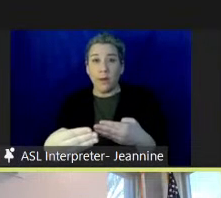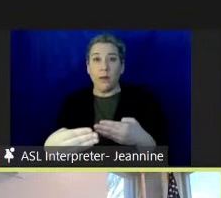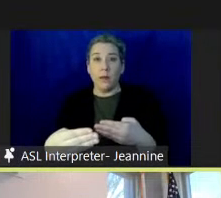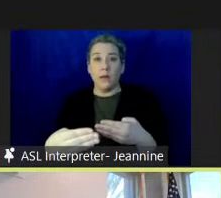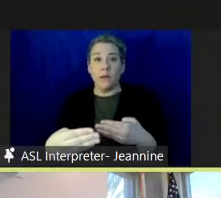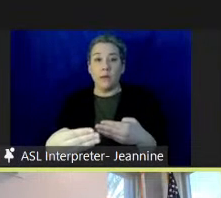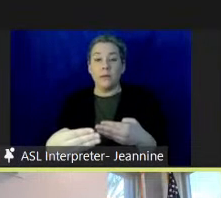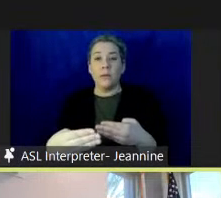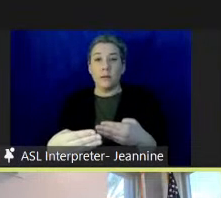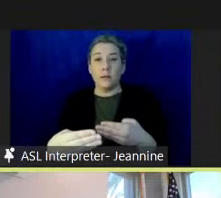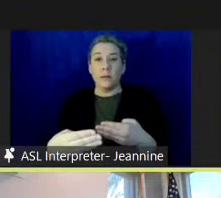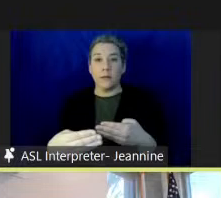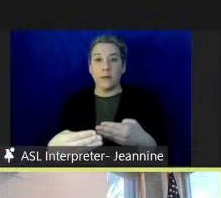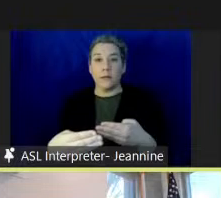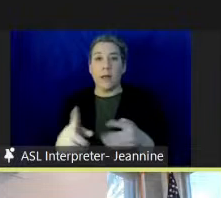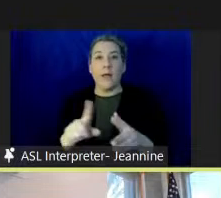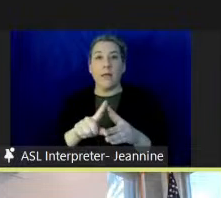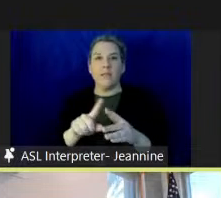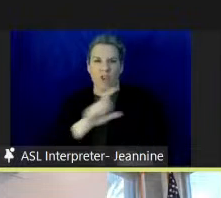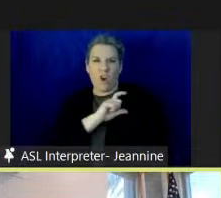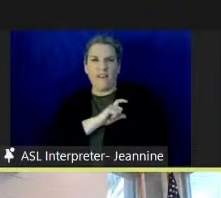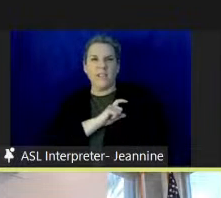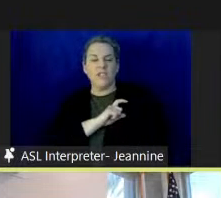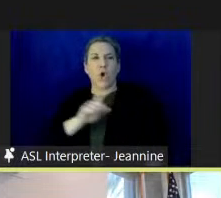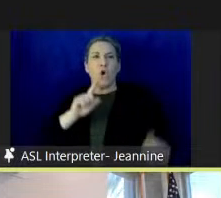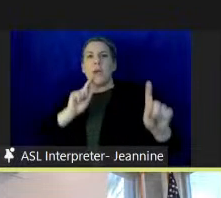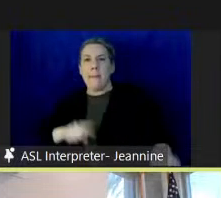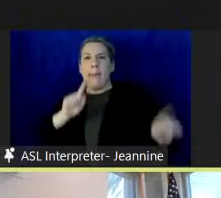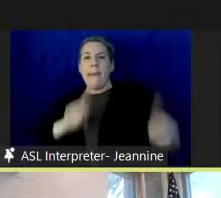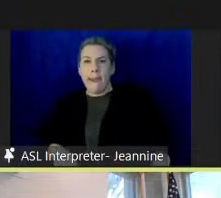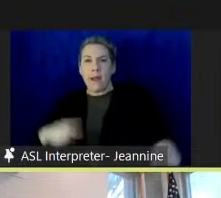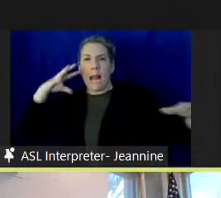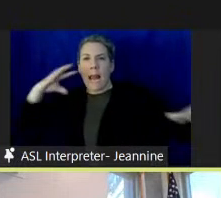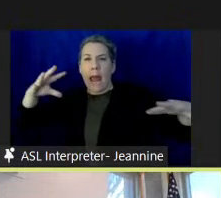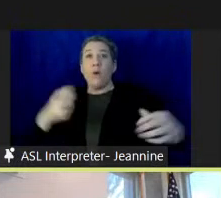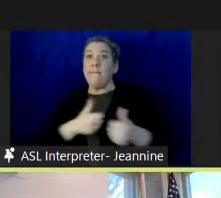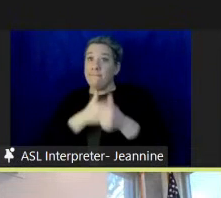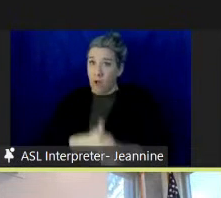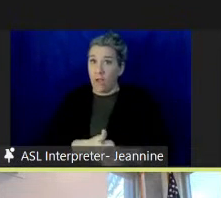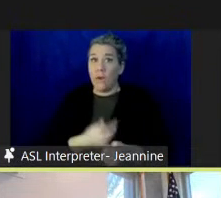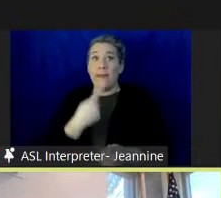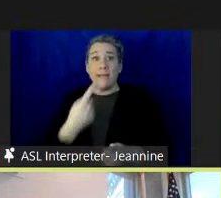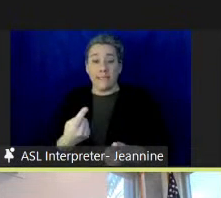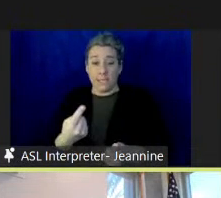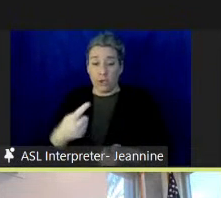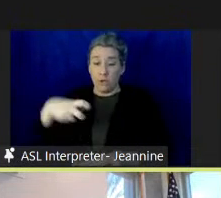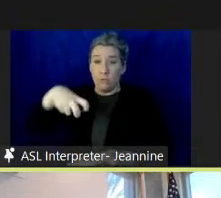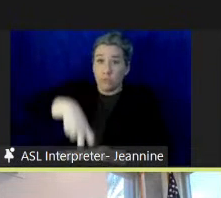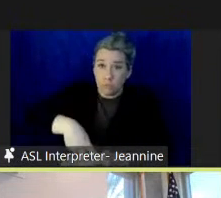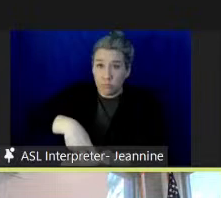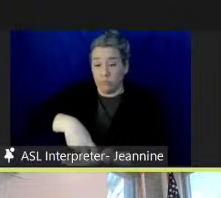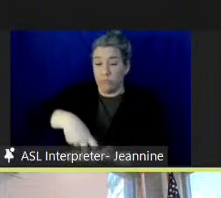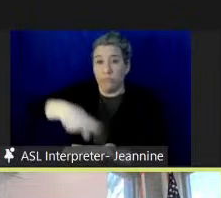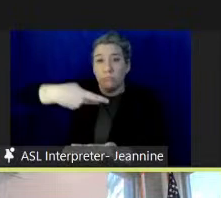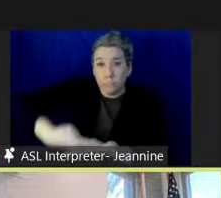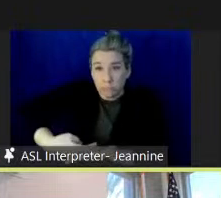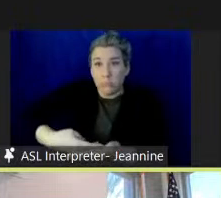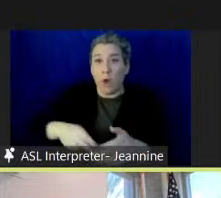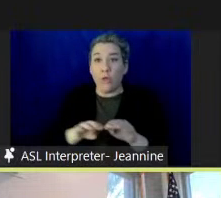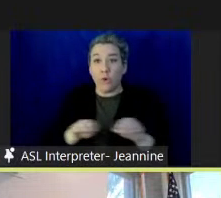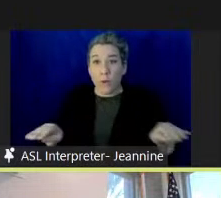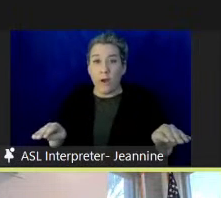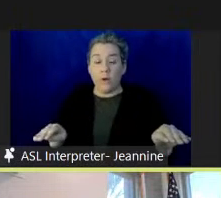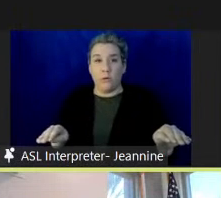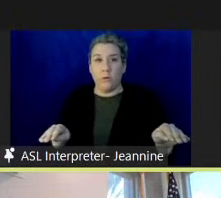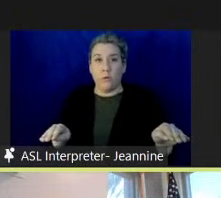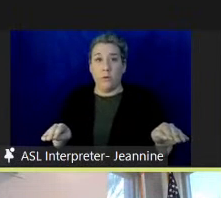loud commands. Follow those commands. If they're telling you to get on the ground, get down on the ground. They are entering